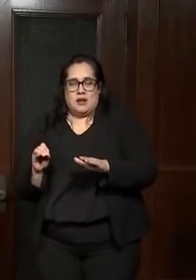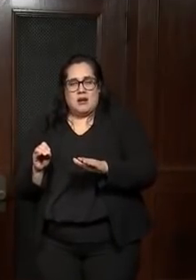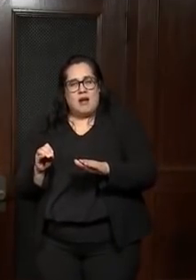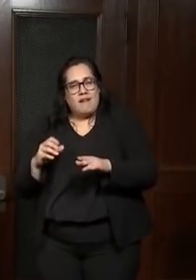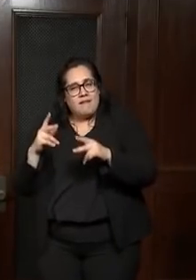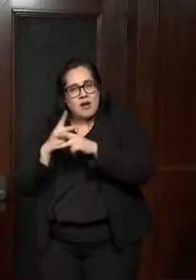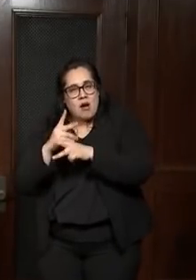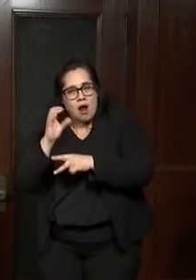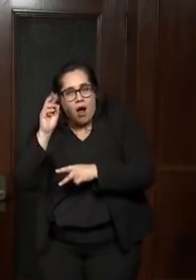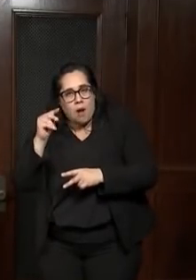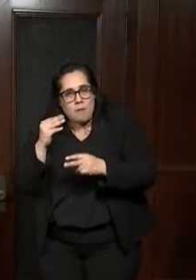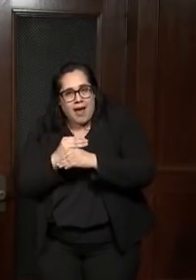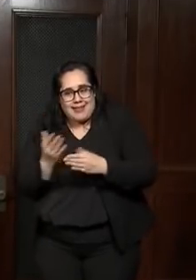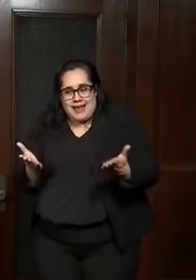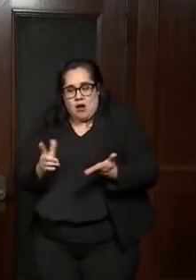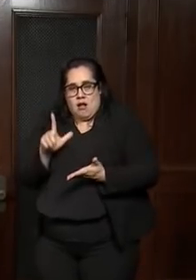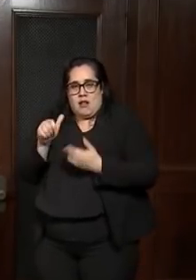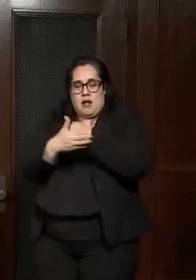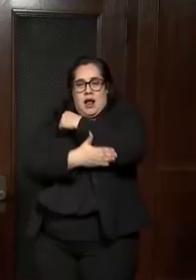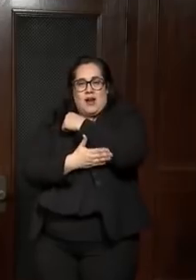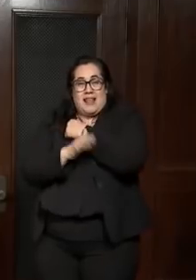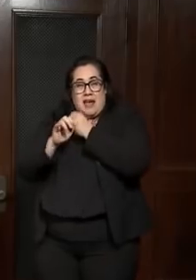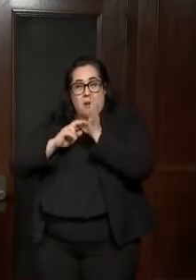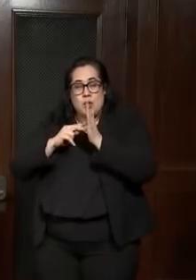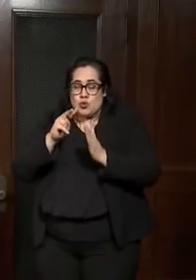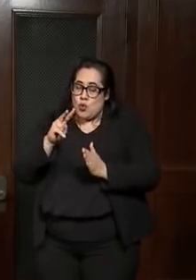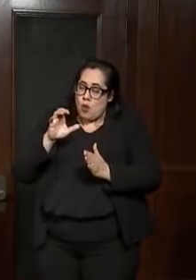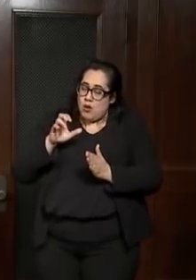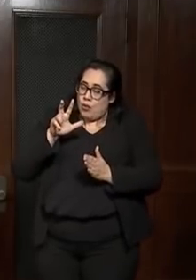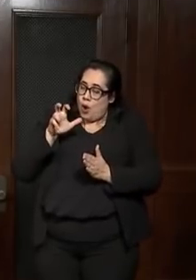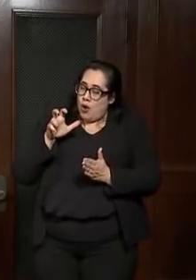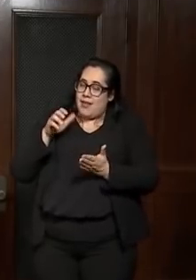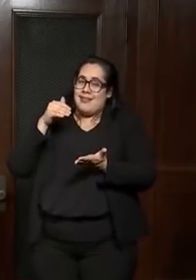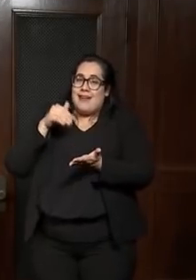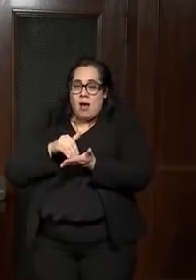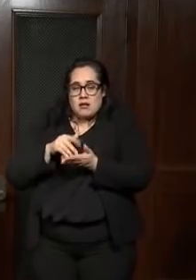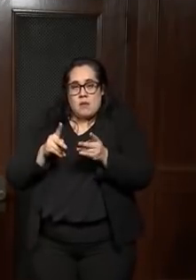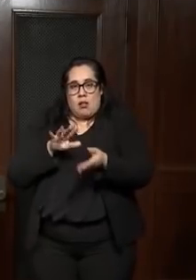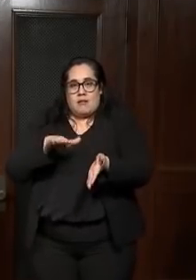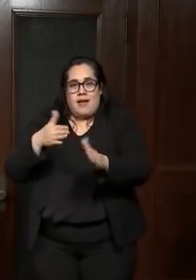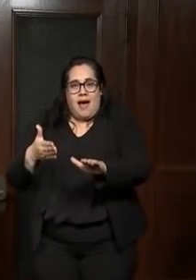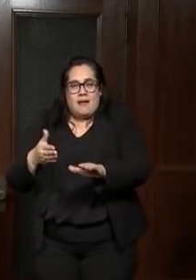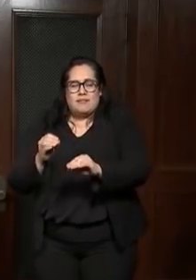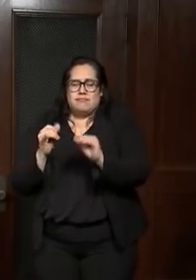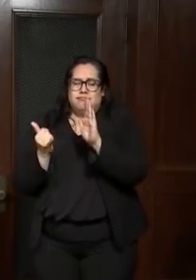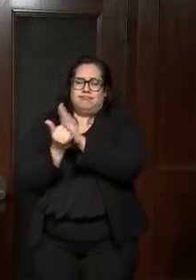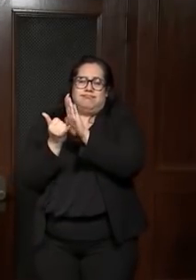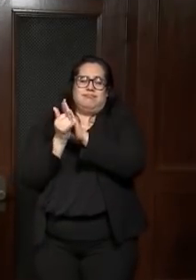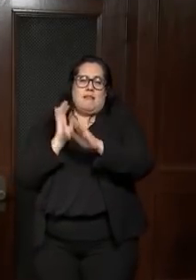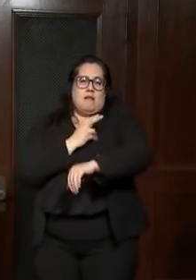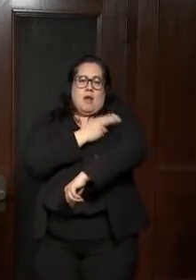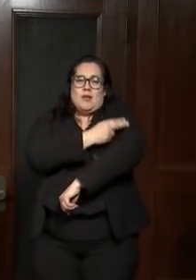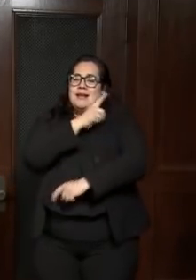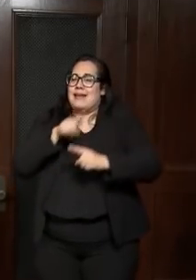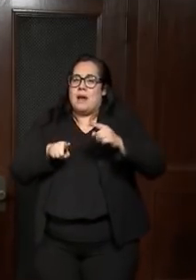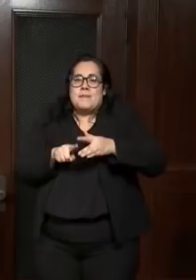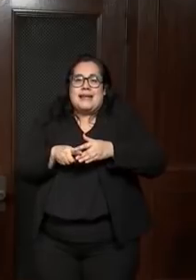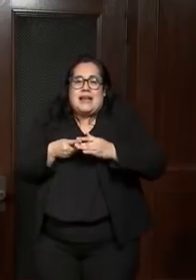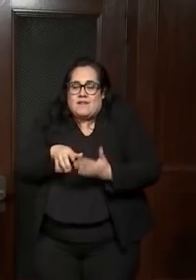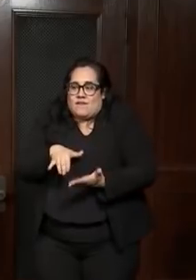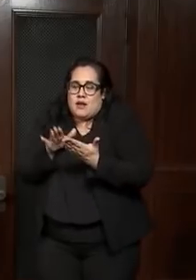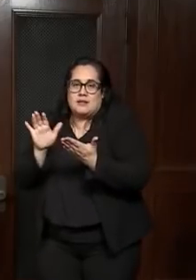math here in LA County. That's 200 to 300,000 deaths, and there's no way our hospitals could even begin to deal with